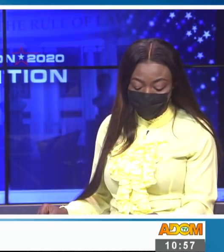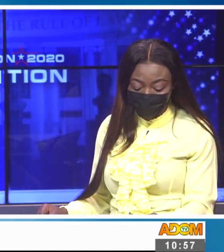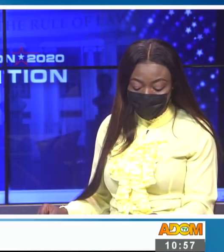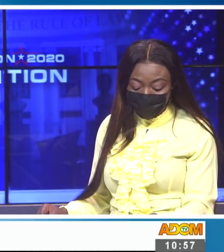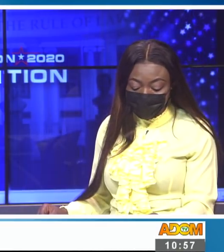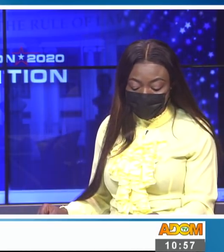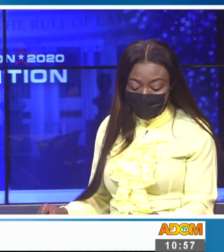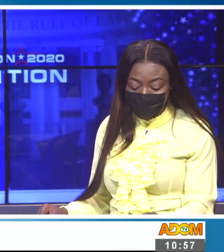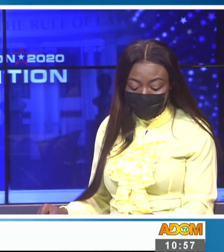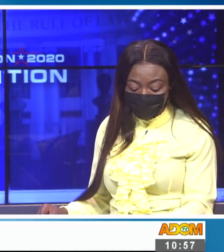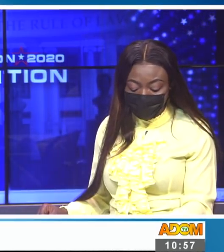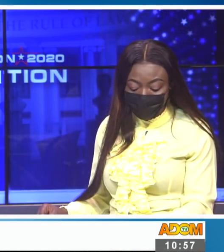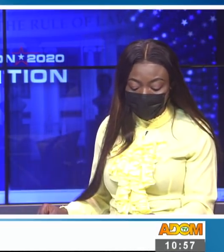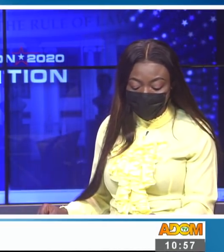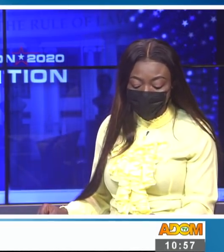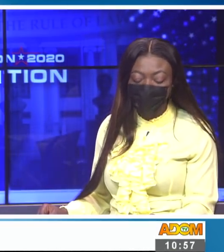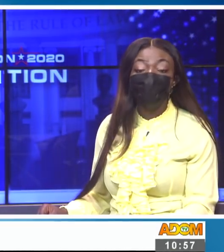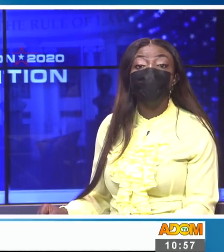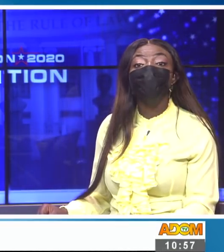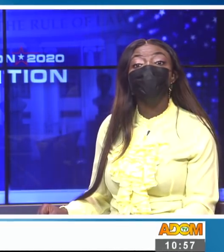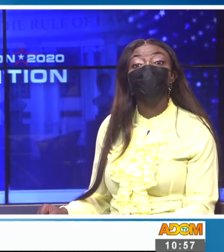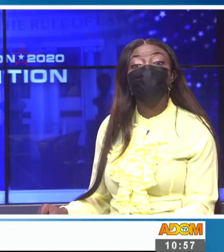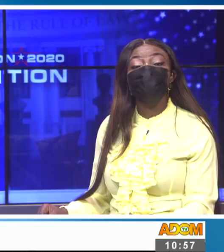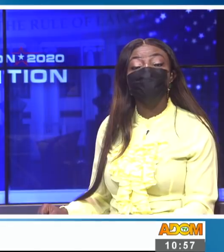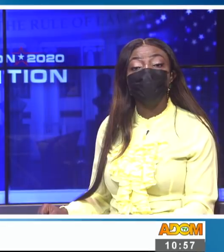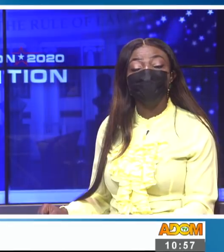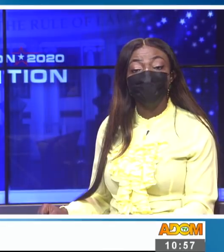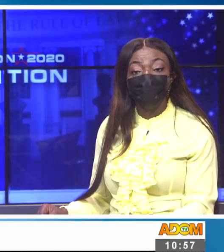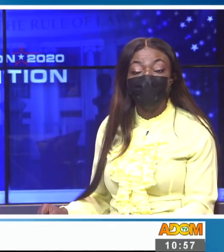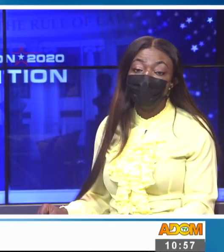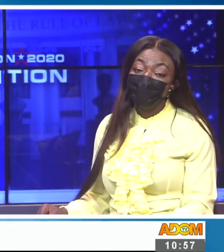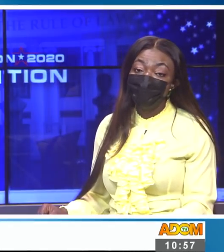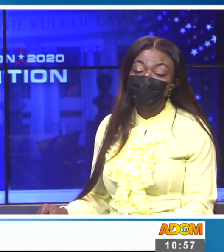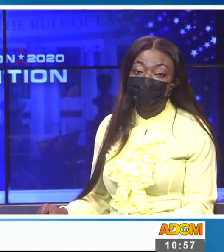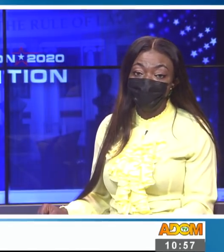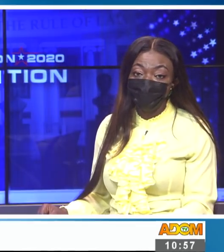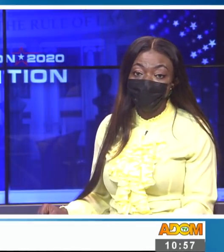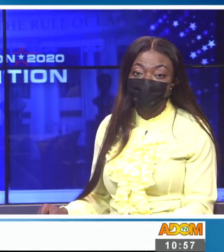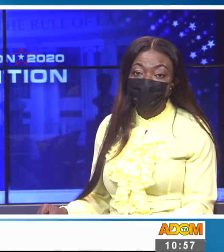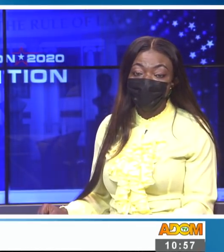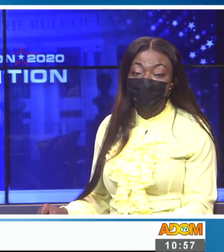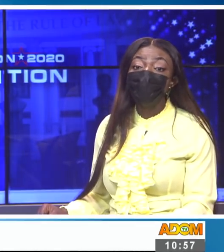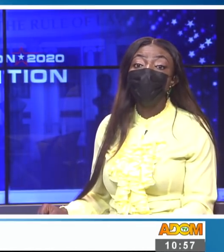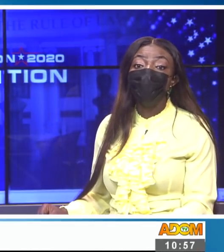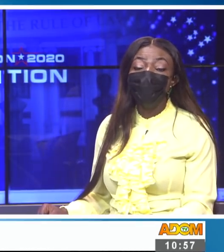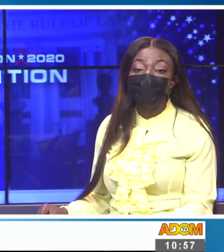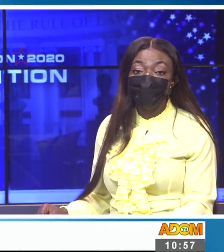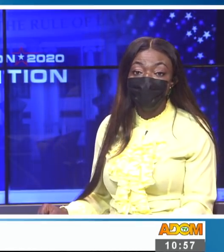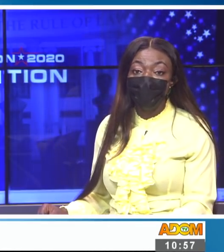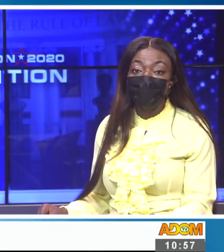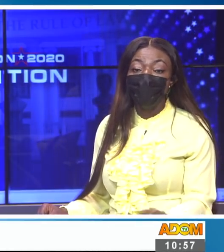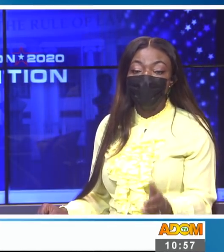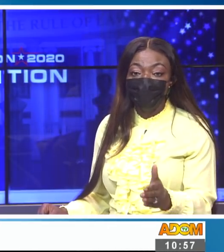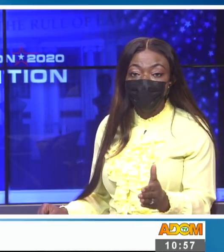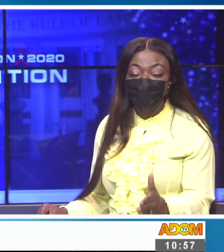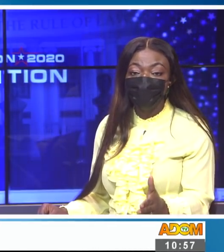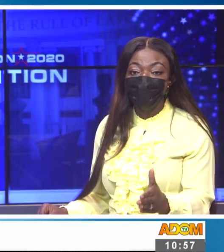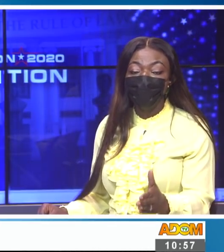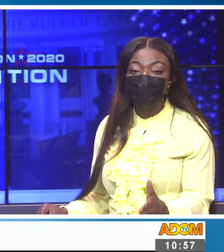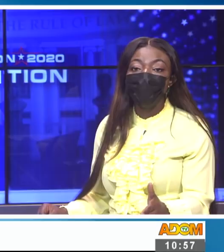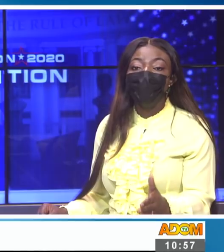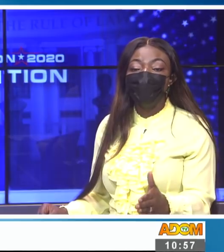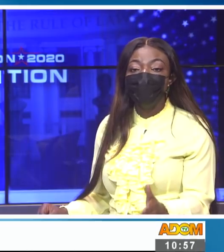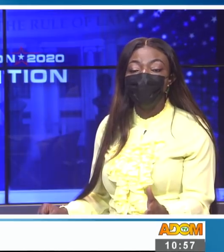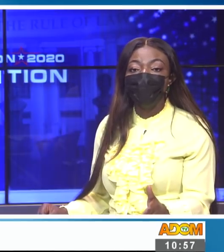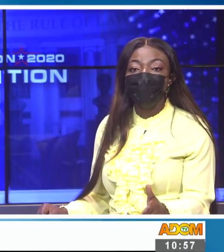wo fa ka ho eti ensam apanin di tudwa kola ya kotampa so so a wonso de atudwa chese akonya no a lawyer